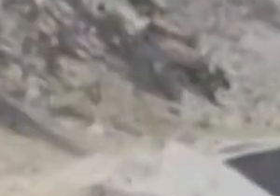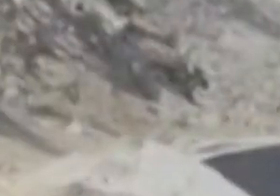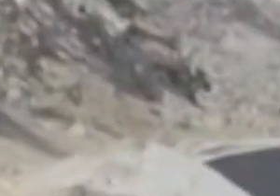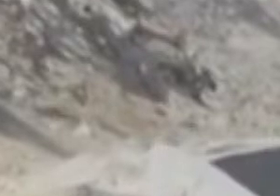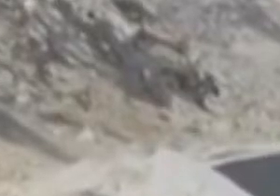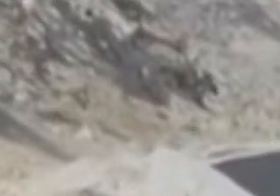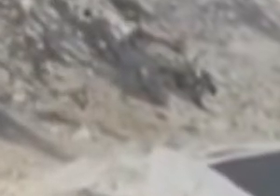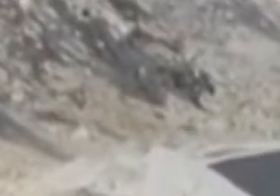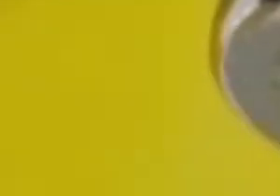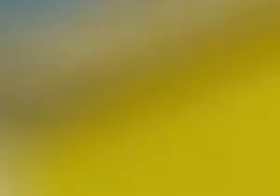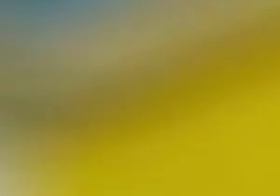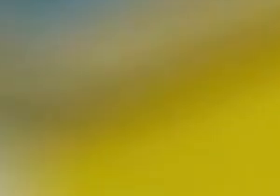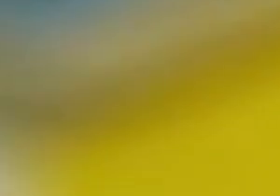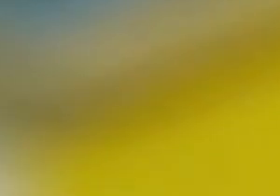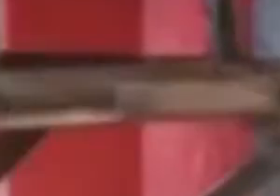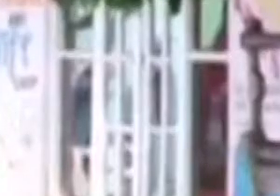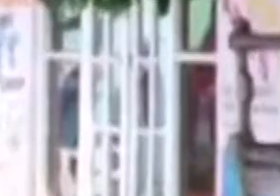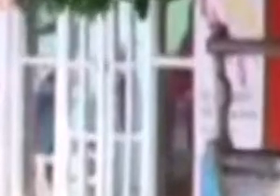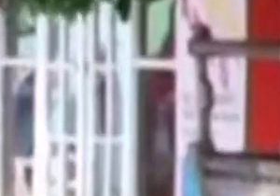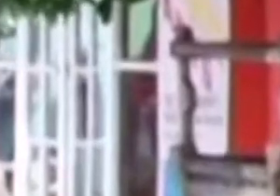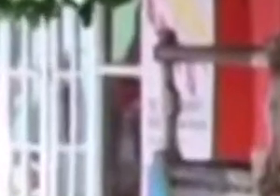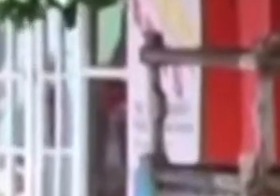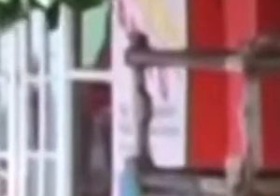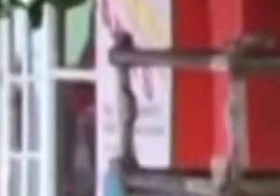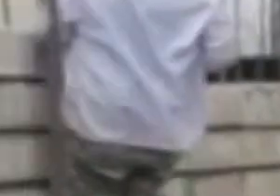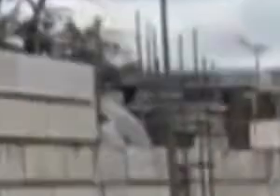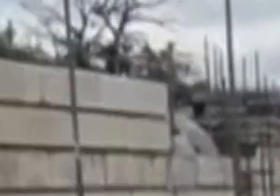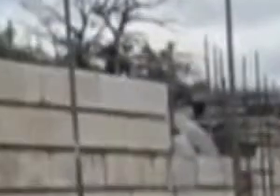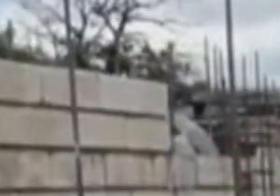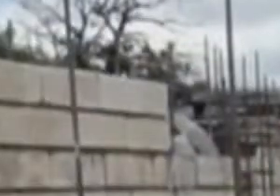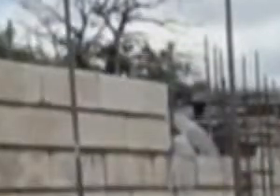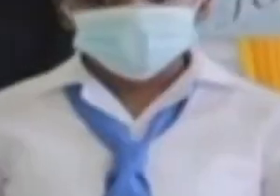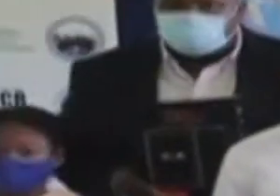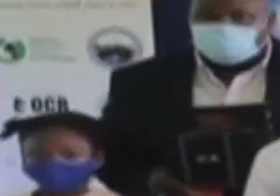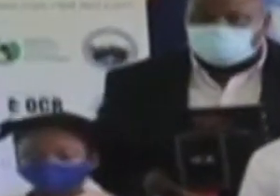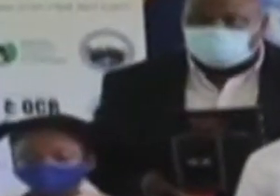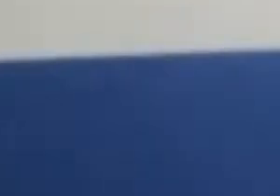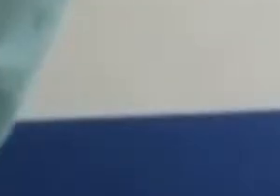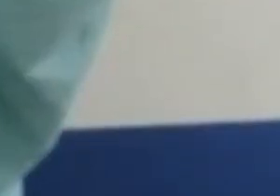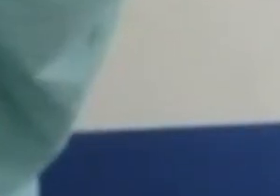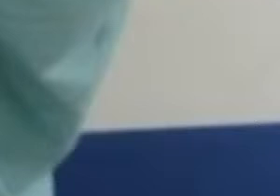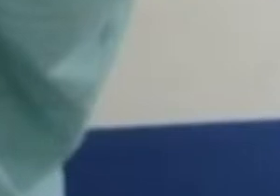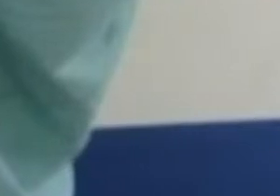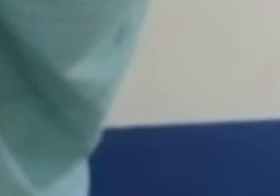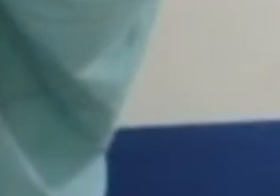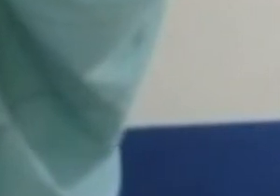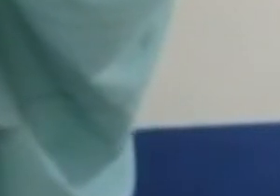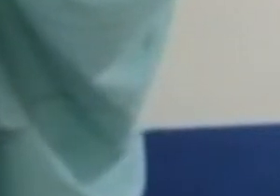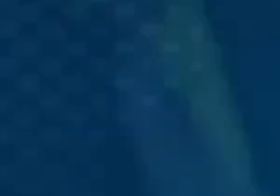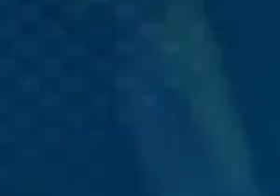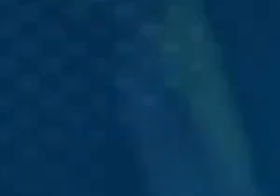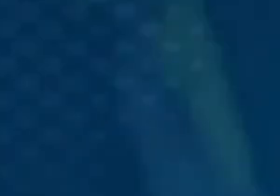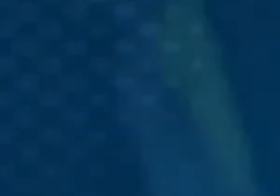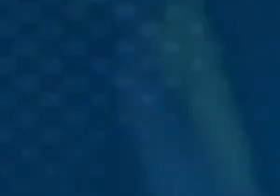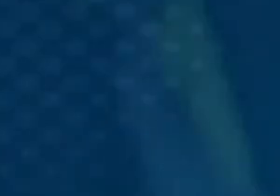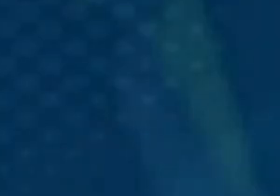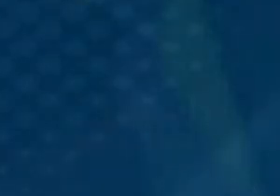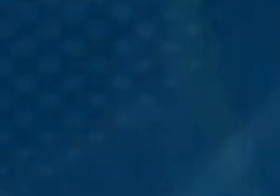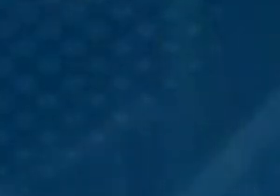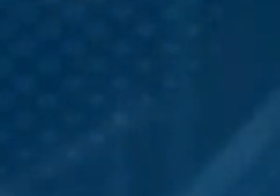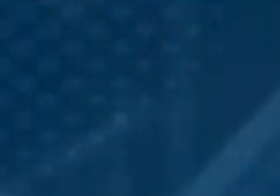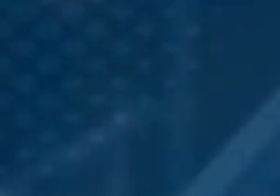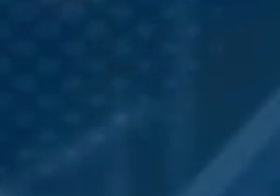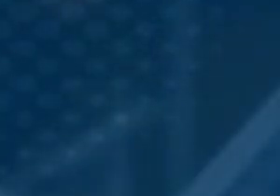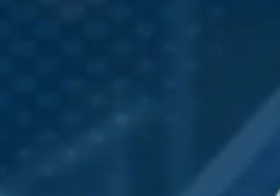to spend on roads, water, national security, housing, education, health, and more. Find